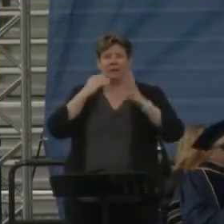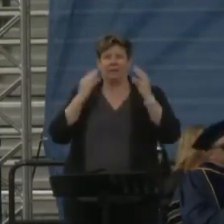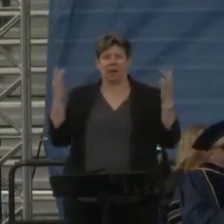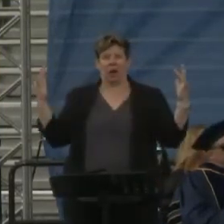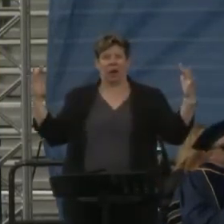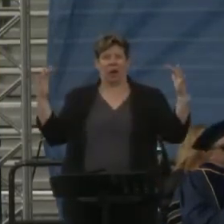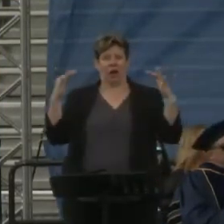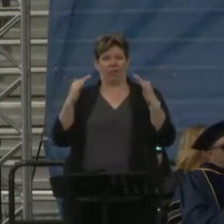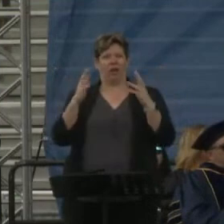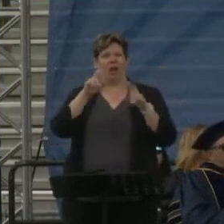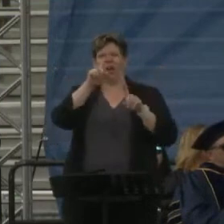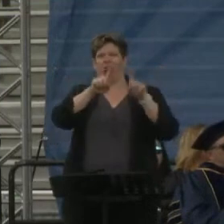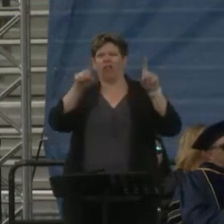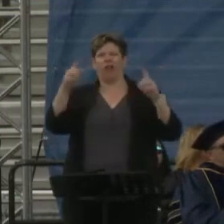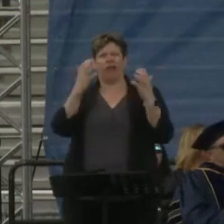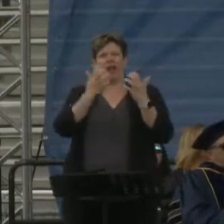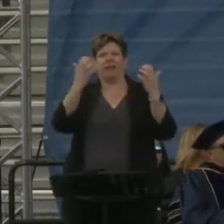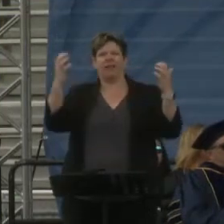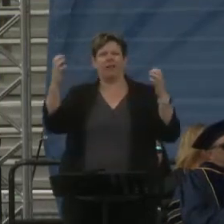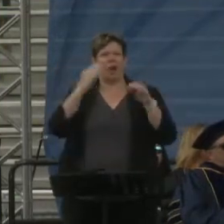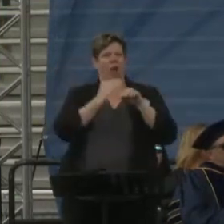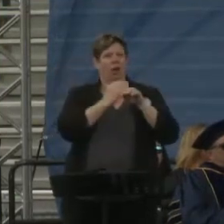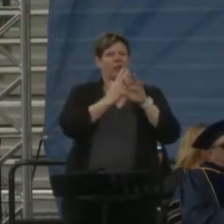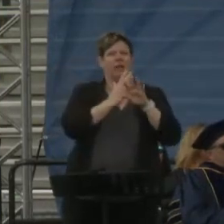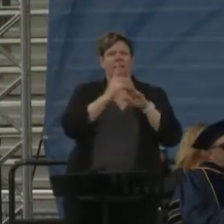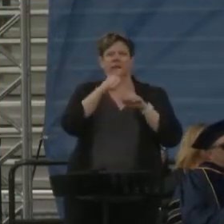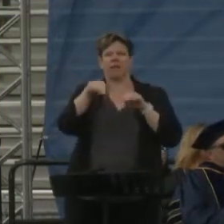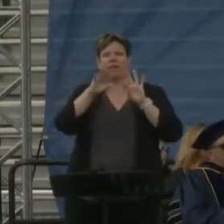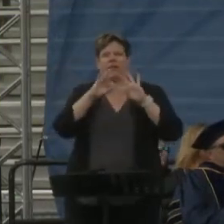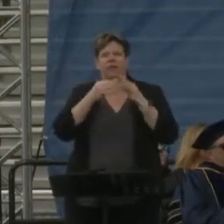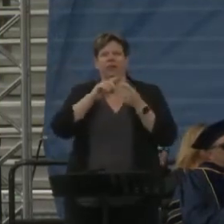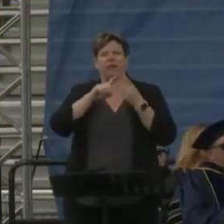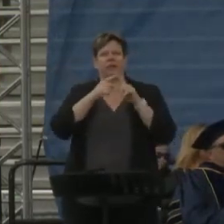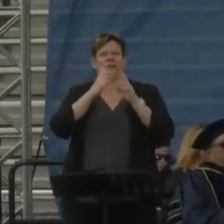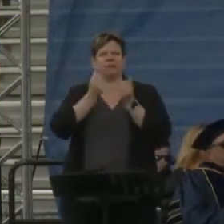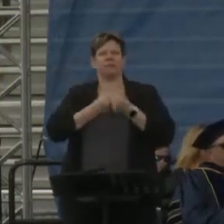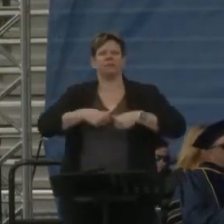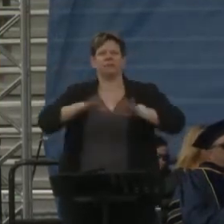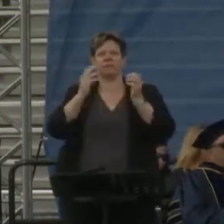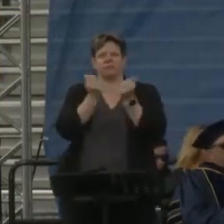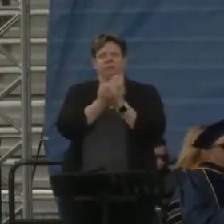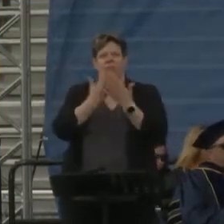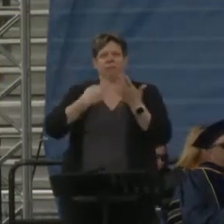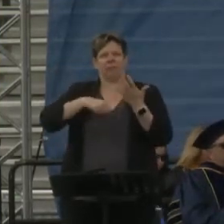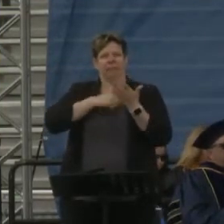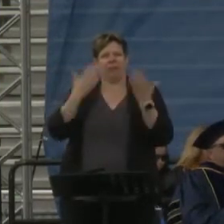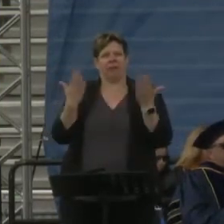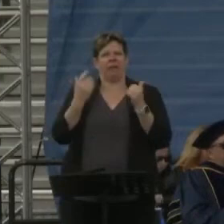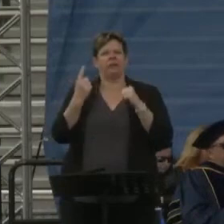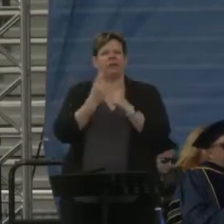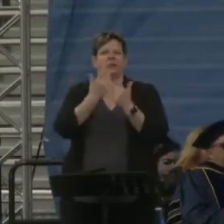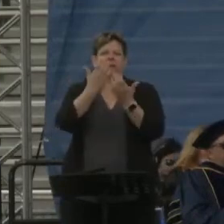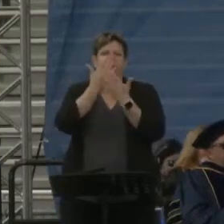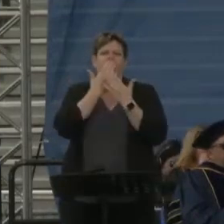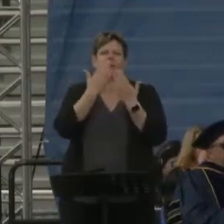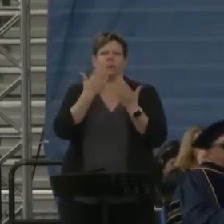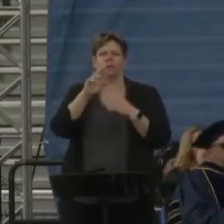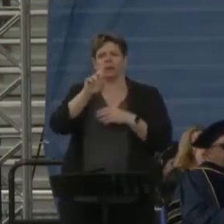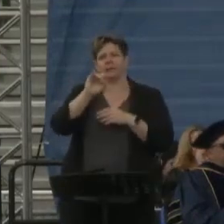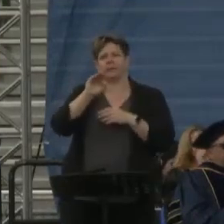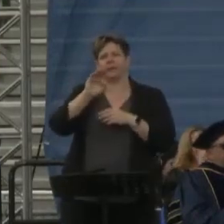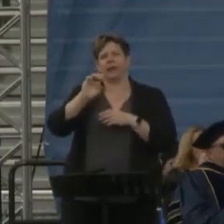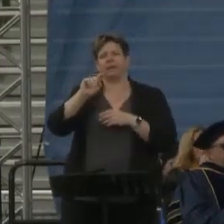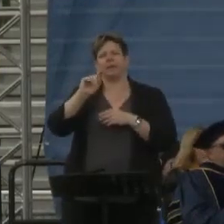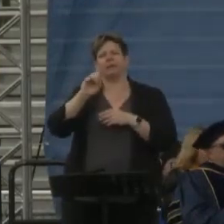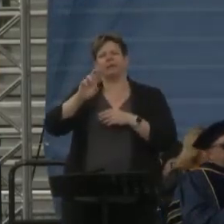the stands and at home on the live stream who have given everything for us to be here today. Thank you, Debbie Kaler, Director